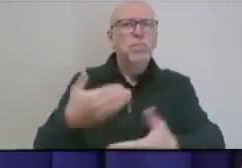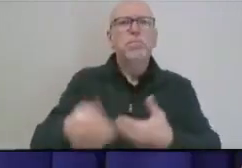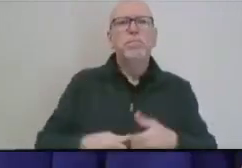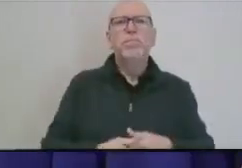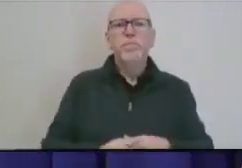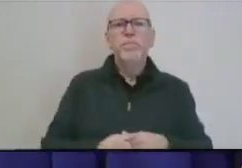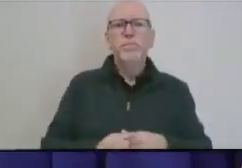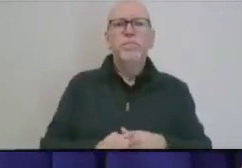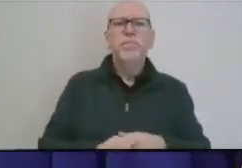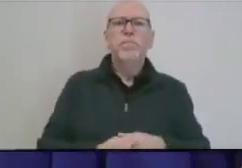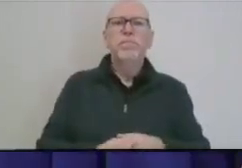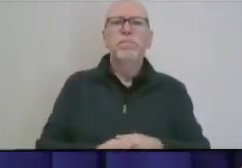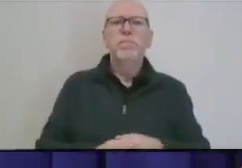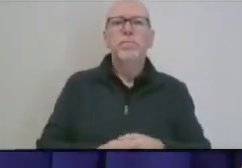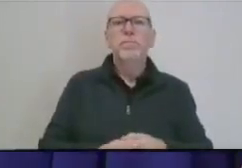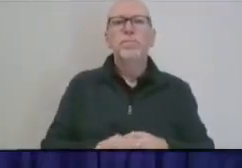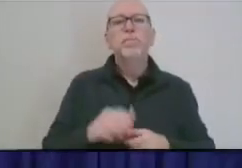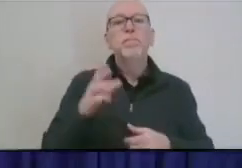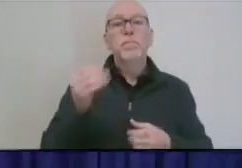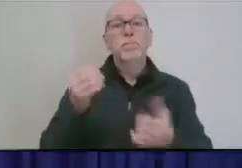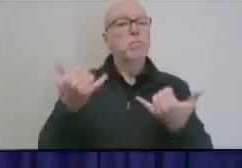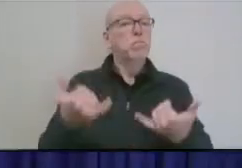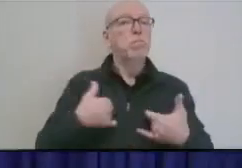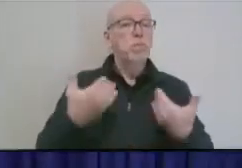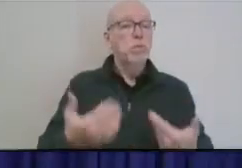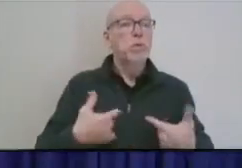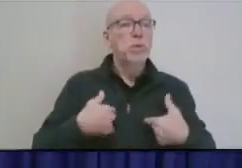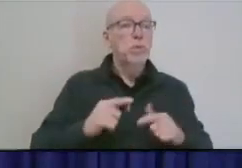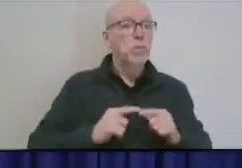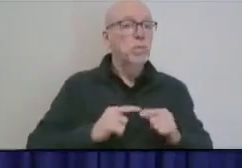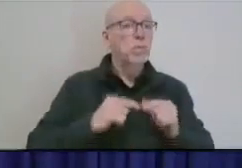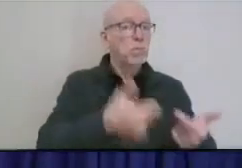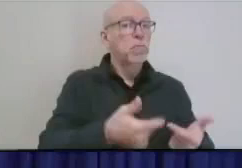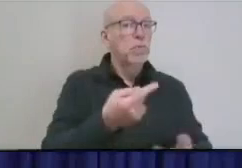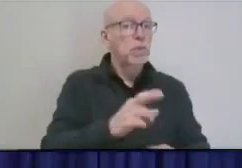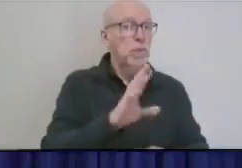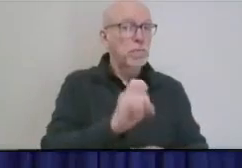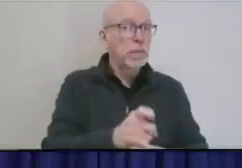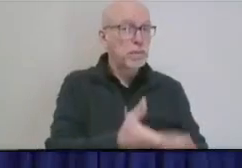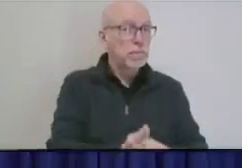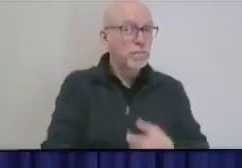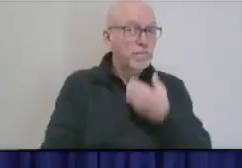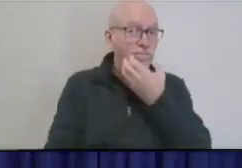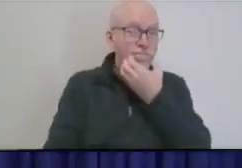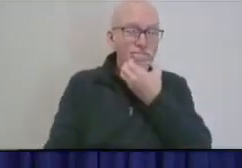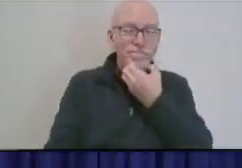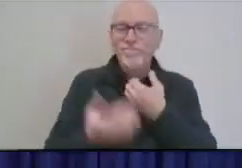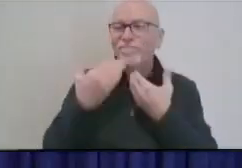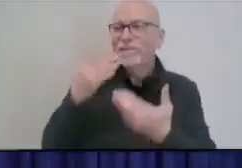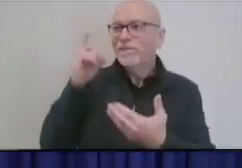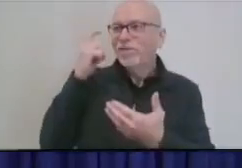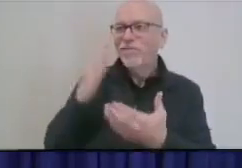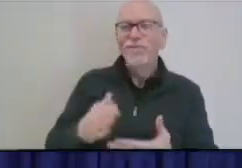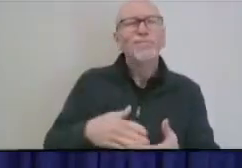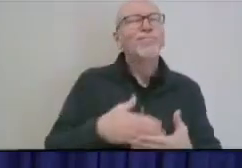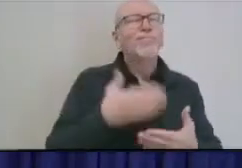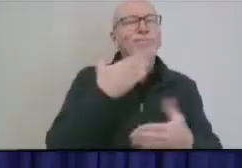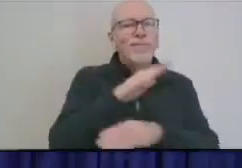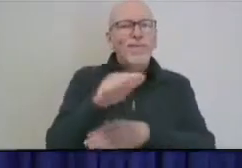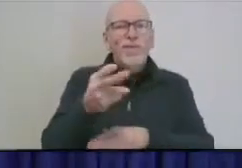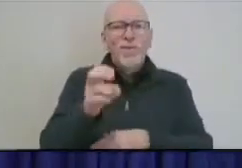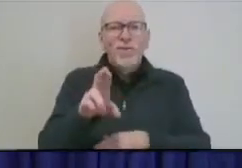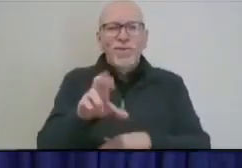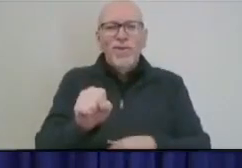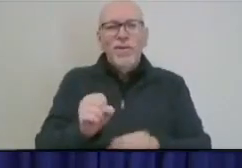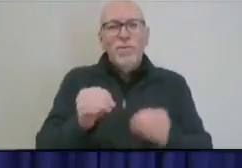sing from. And with that, I will now turn it over to Dr. Box. All right. Thank you, Governor. Good afternoon, Hoosiers. More